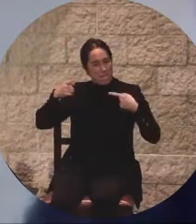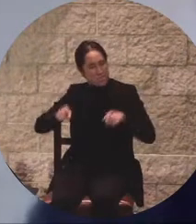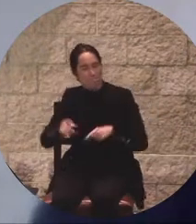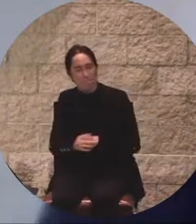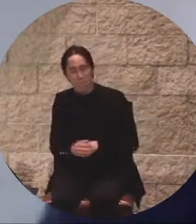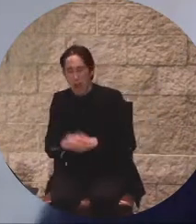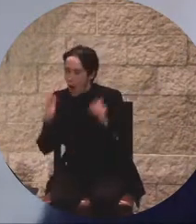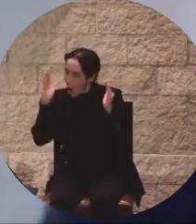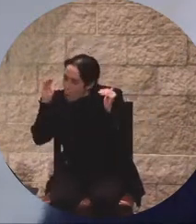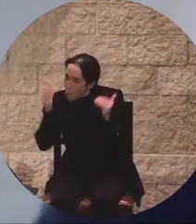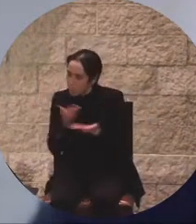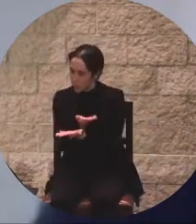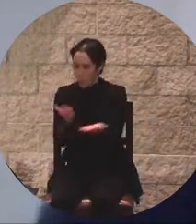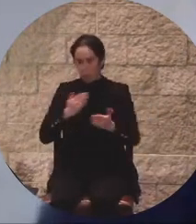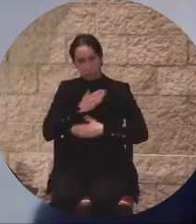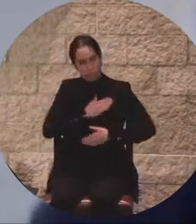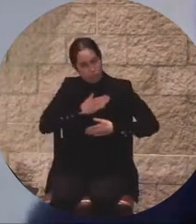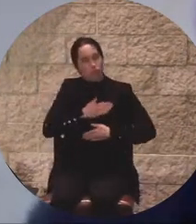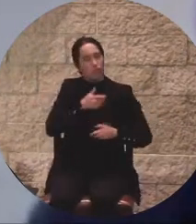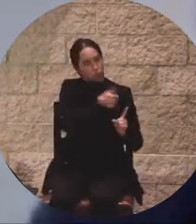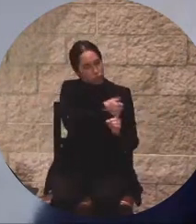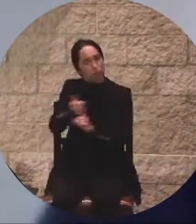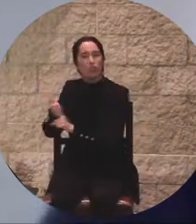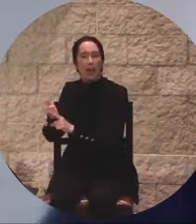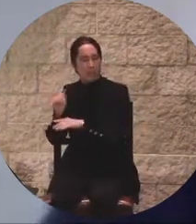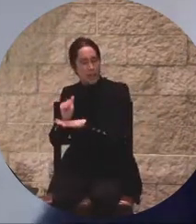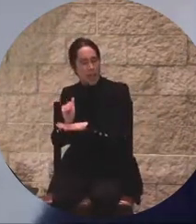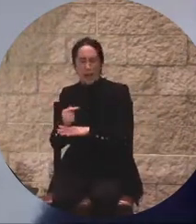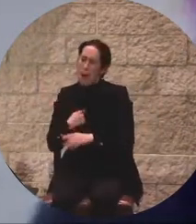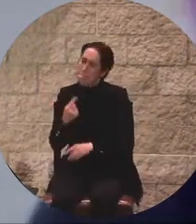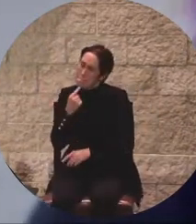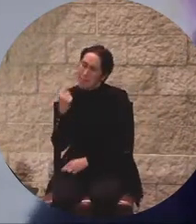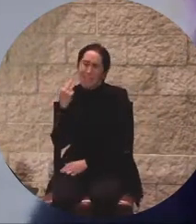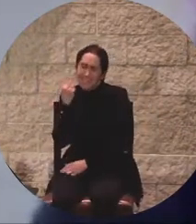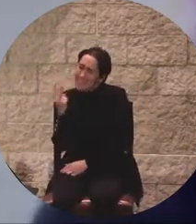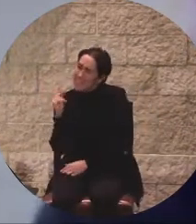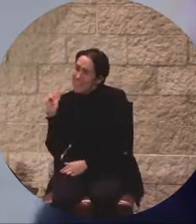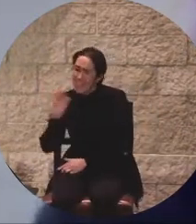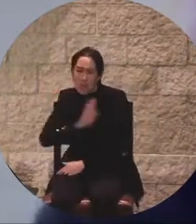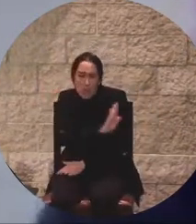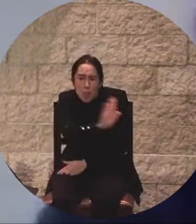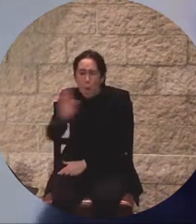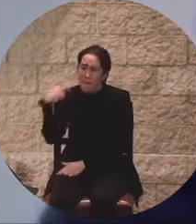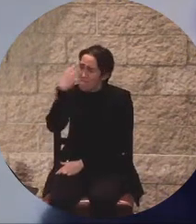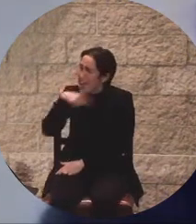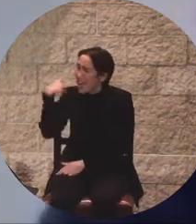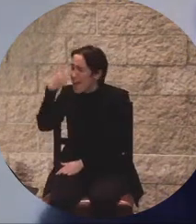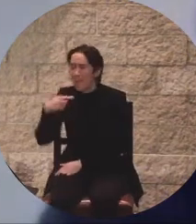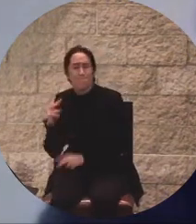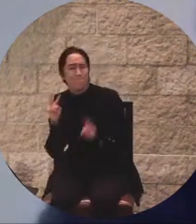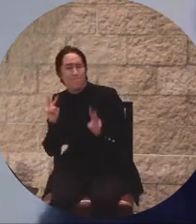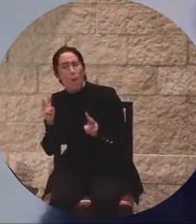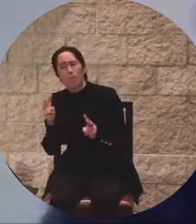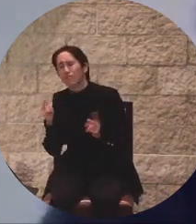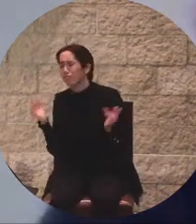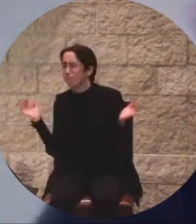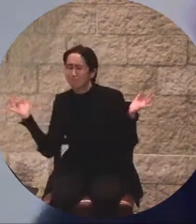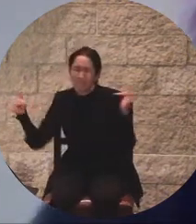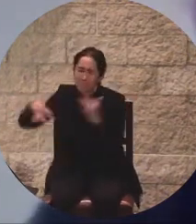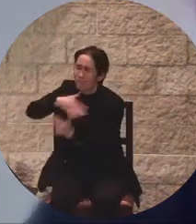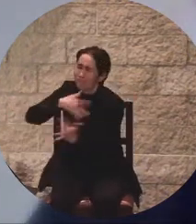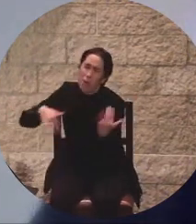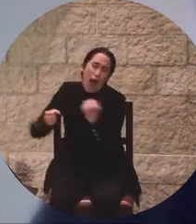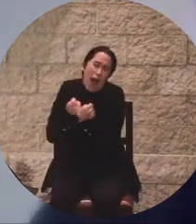wonderful time tonight. I miss seeing your faces. I can't wait to see you in person and the time when we can do hugs